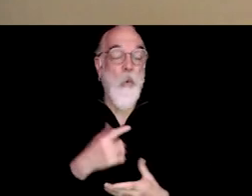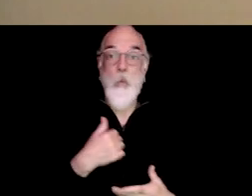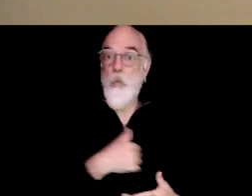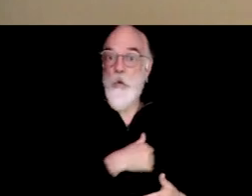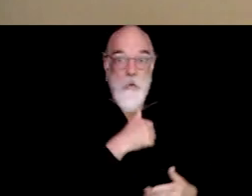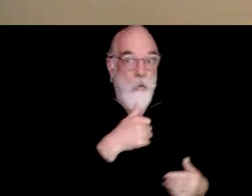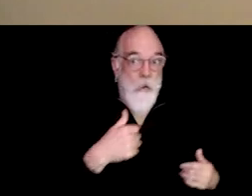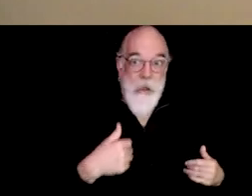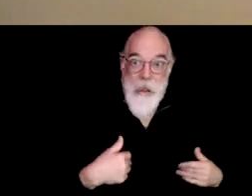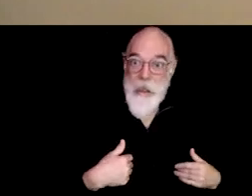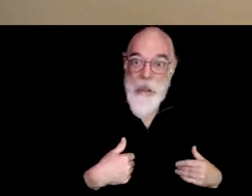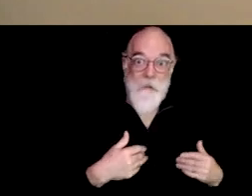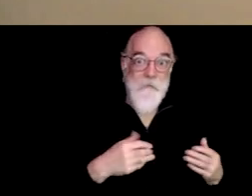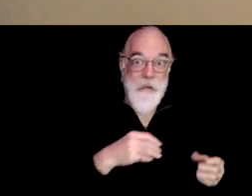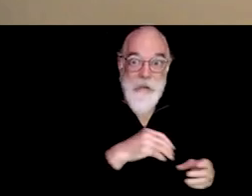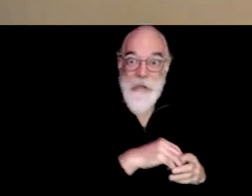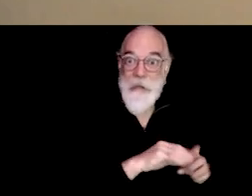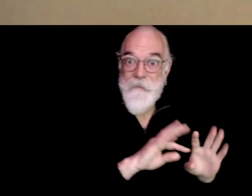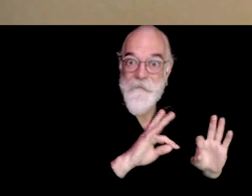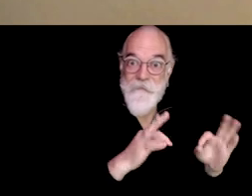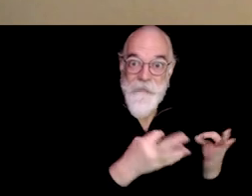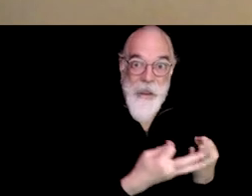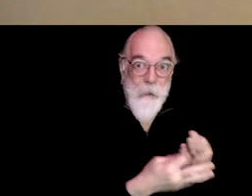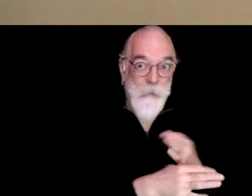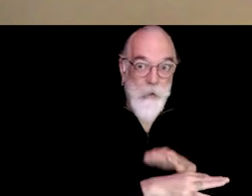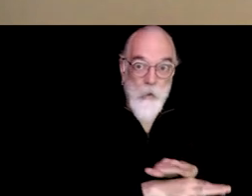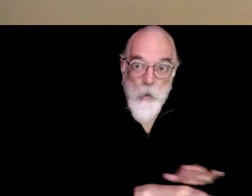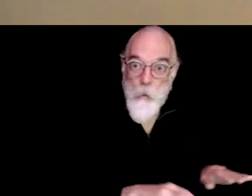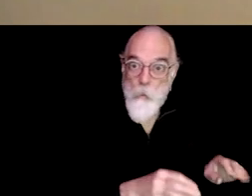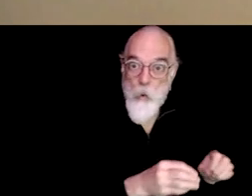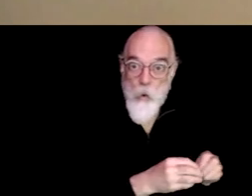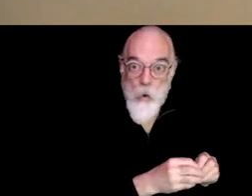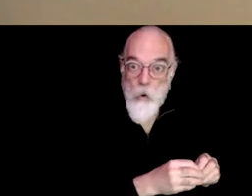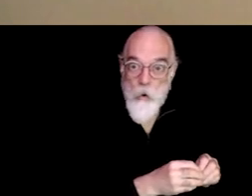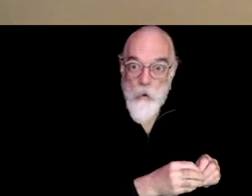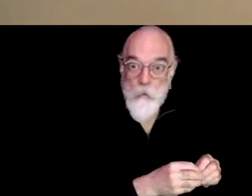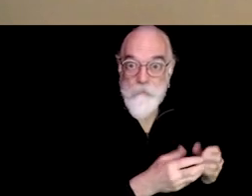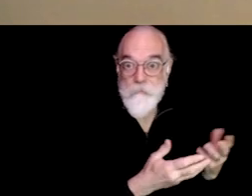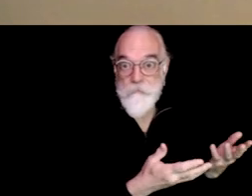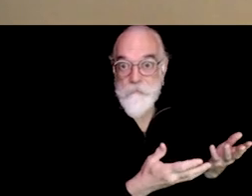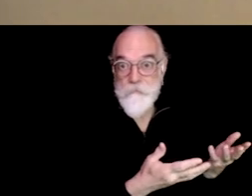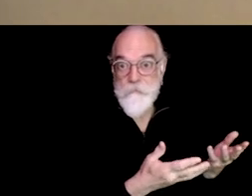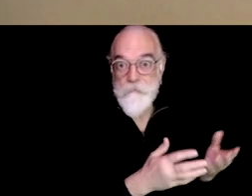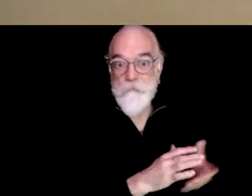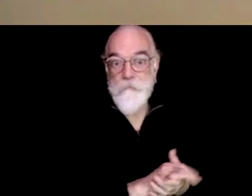And we don't even have that in families anymore.